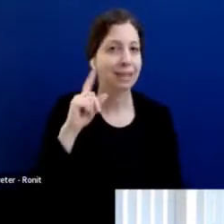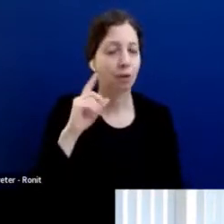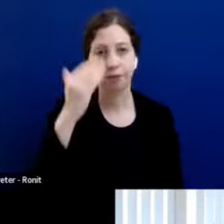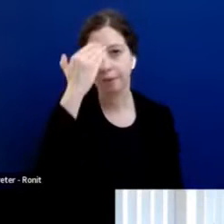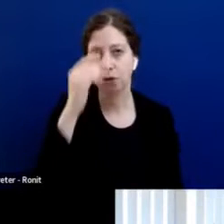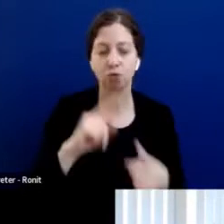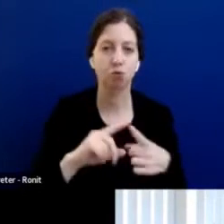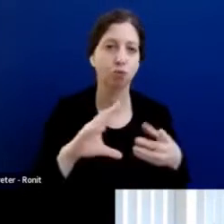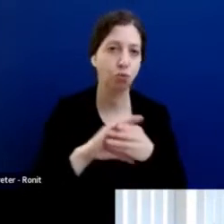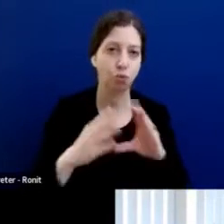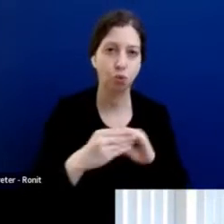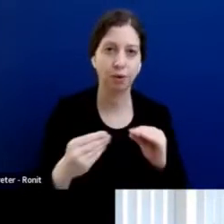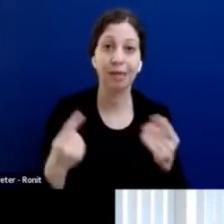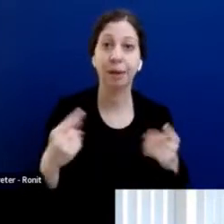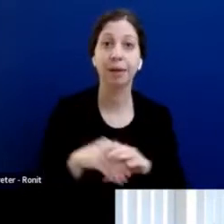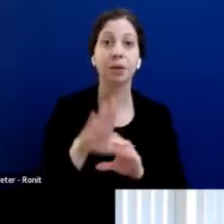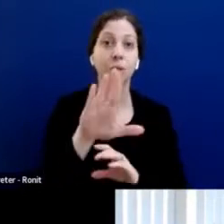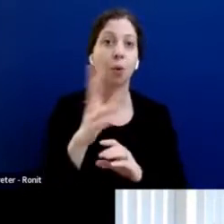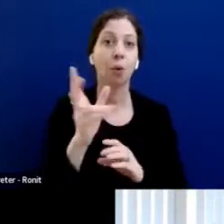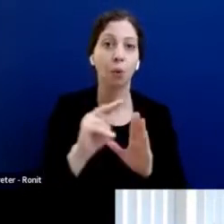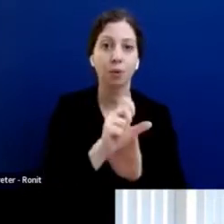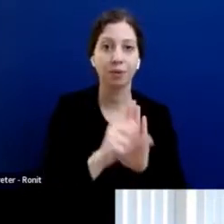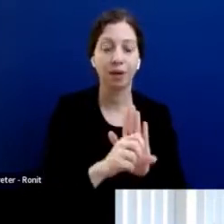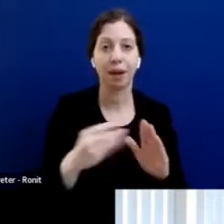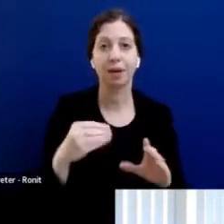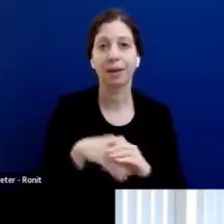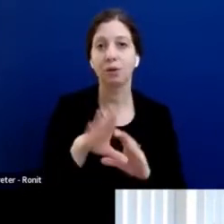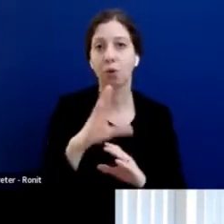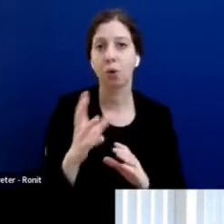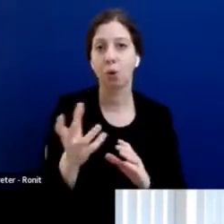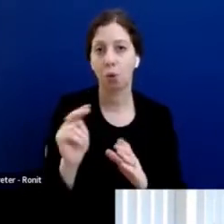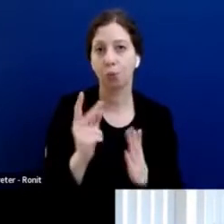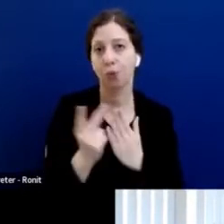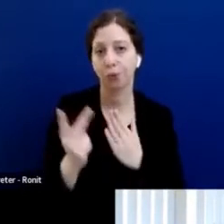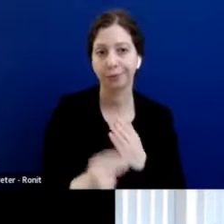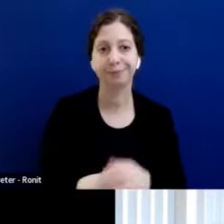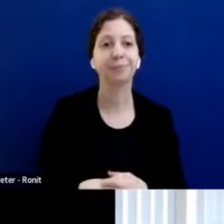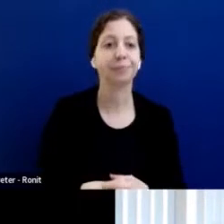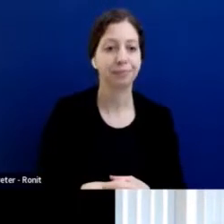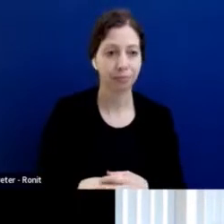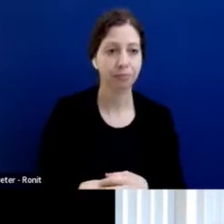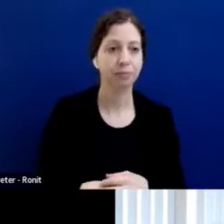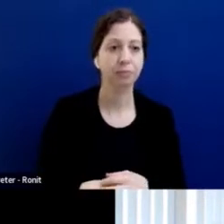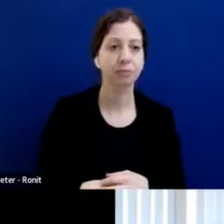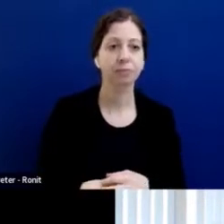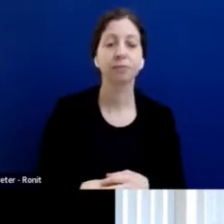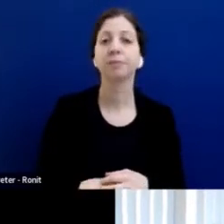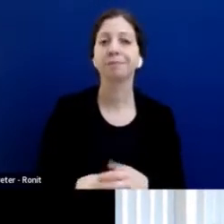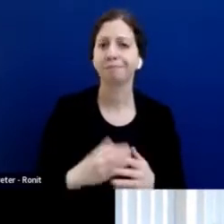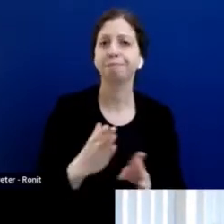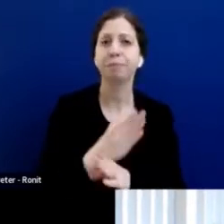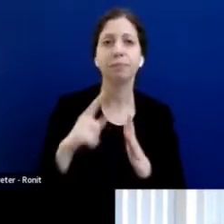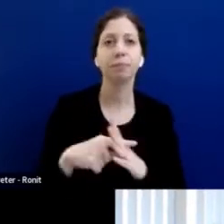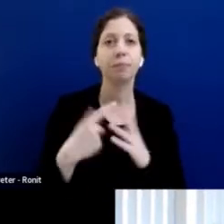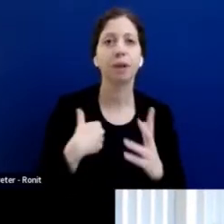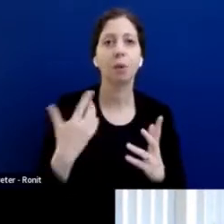that have occurred in your own states and in your own programs. Next slide, please, Terry. Before I get started, I want